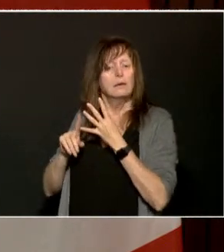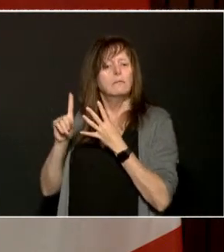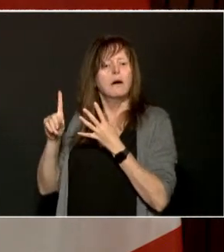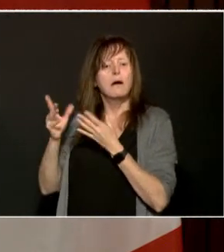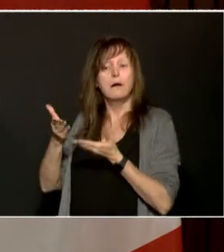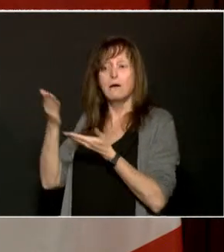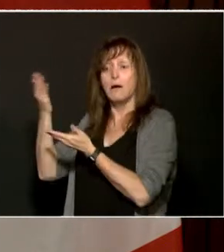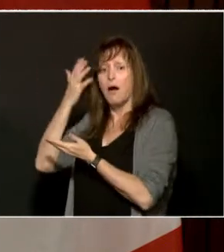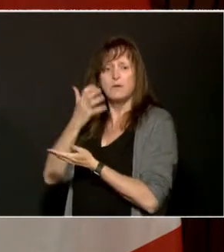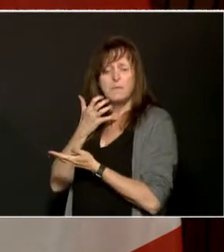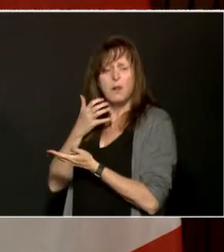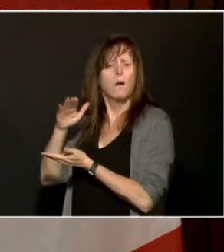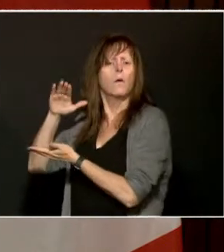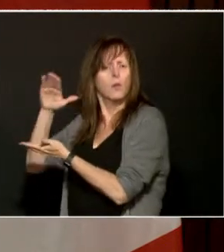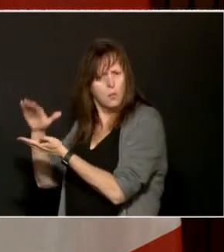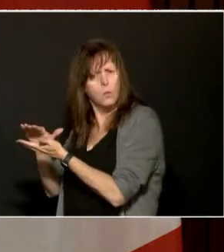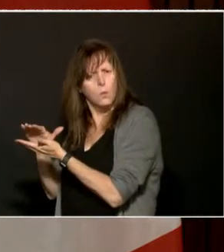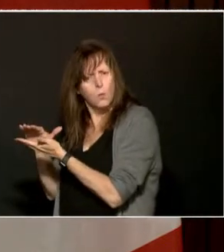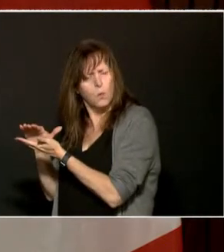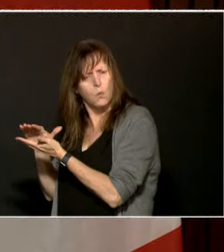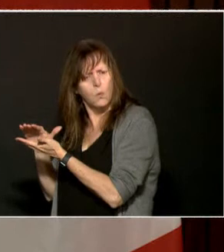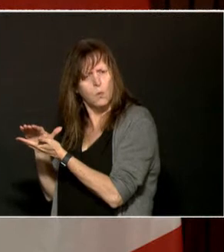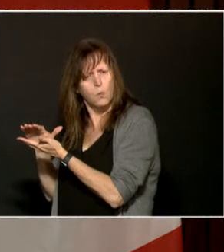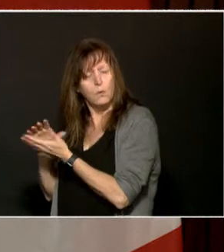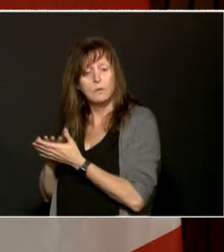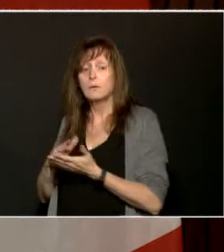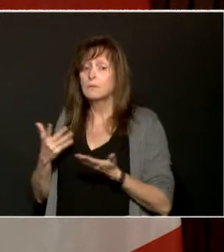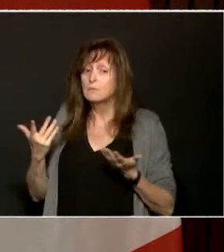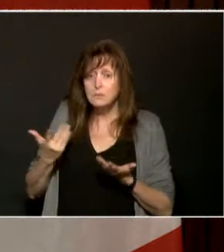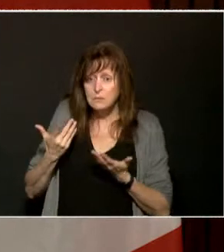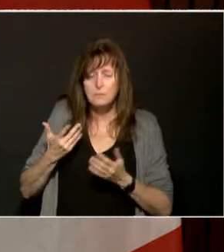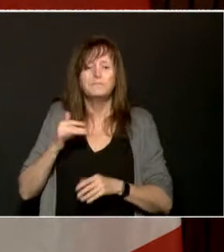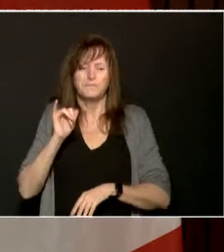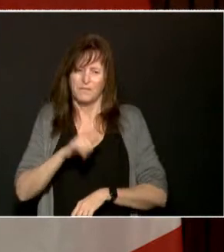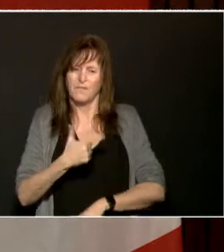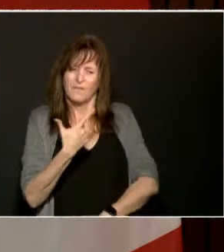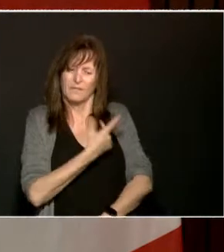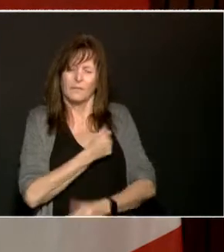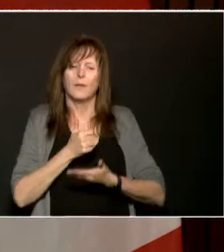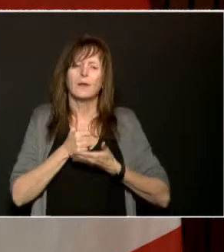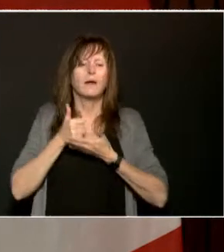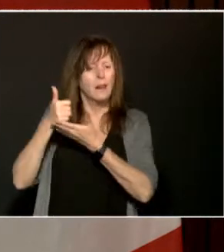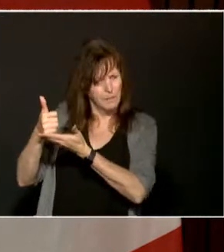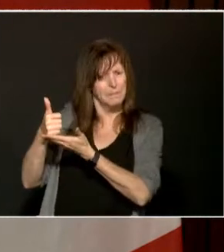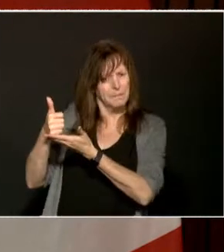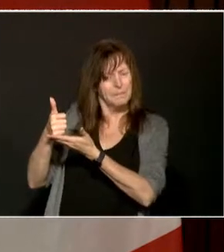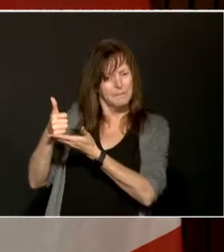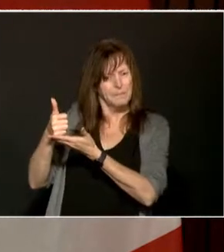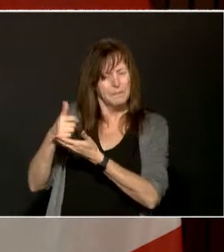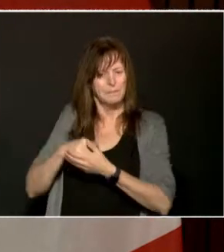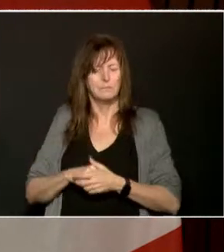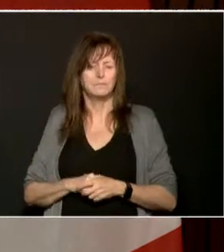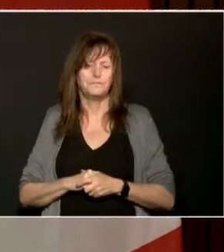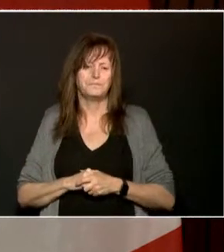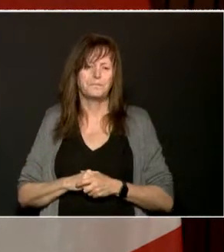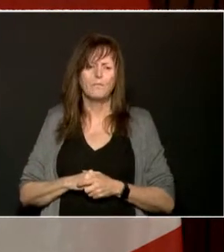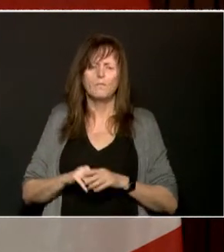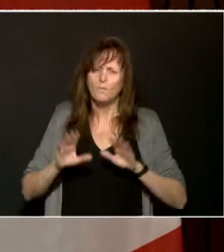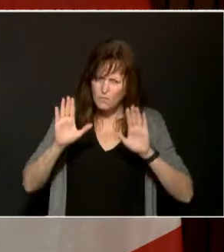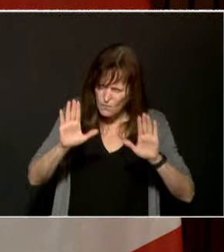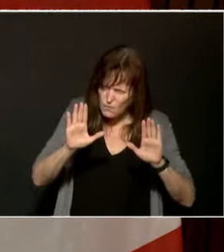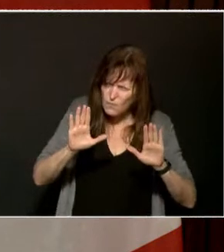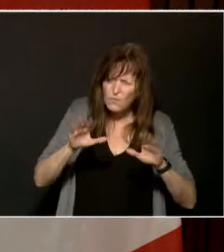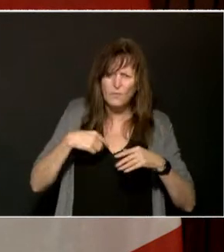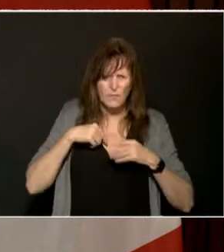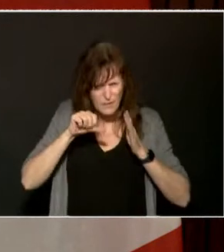is probably an indication of vaccination and of other factors. And that really kind of just brings it back for me about the importance of making sure that we